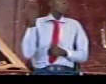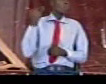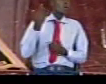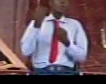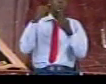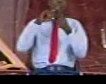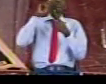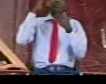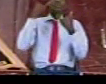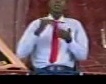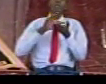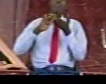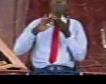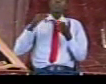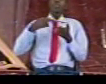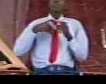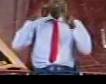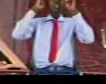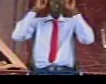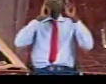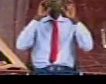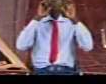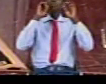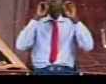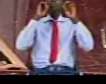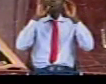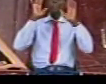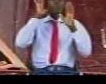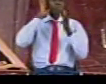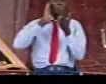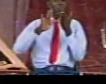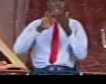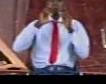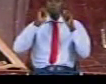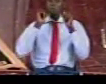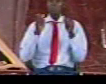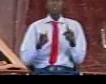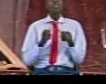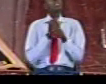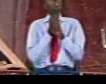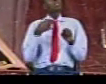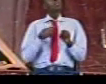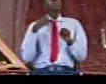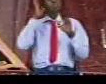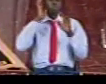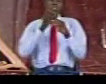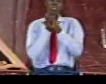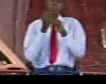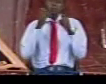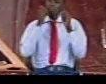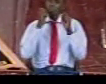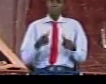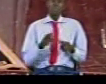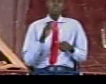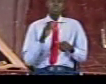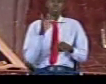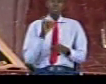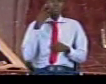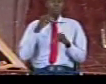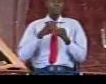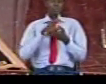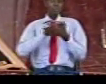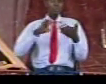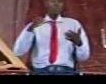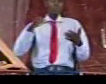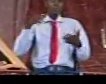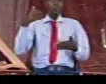me. He's so wonderful. He'll forgive you immediately. Save me. He will save you immediately. Look at verse 10. But the